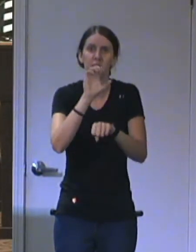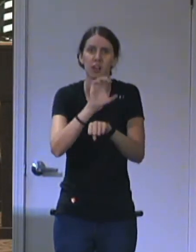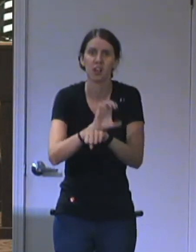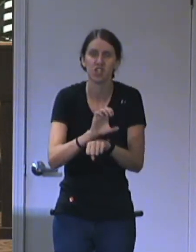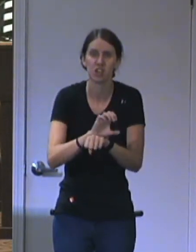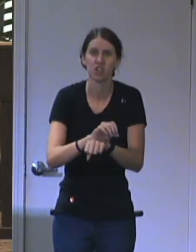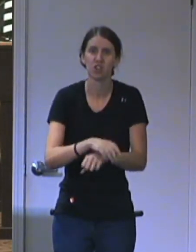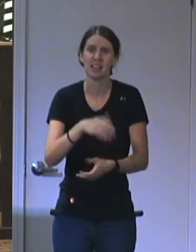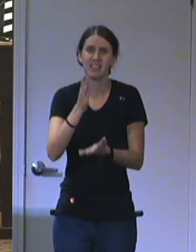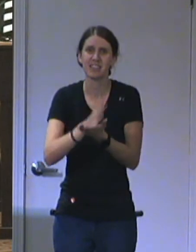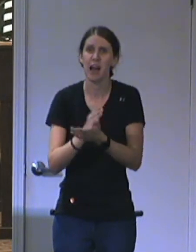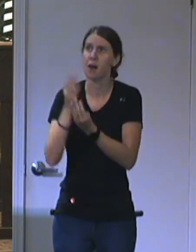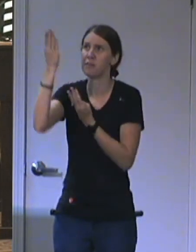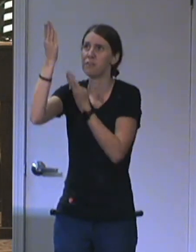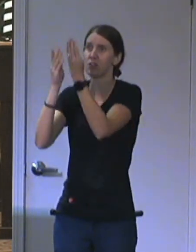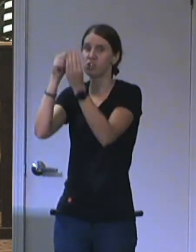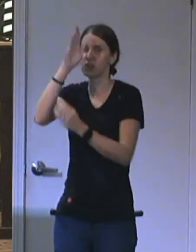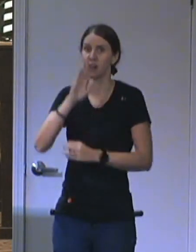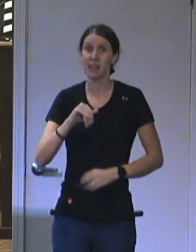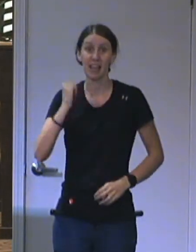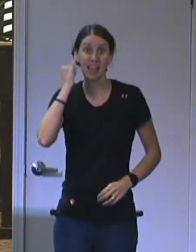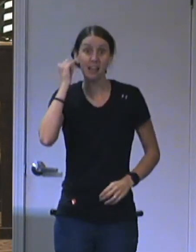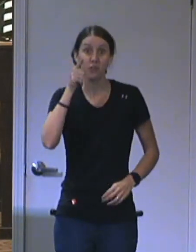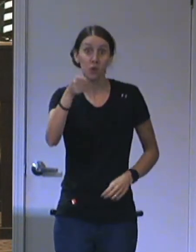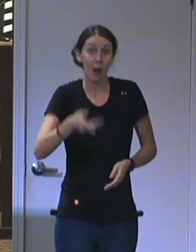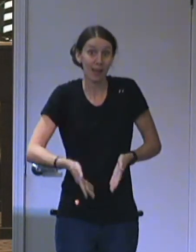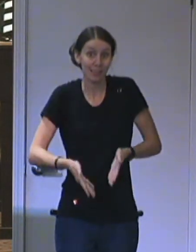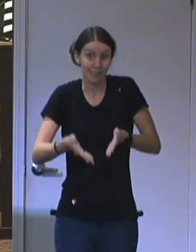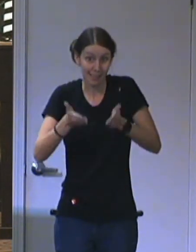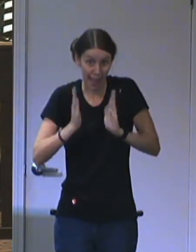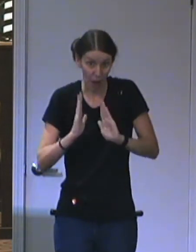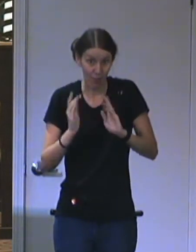whatever. And when you allow that to happen,